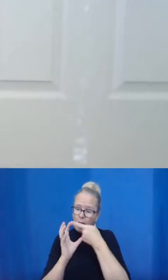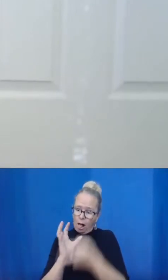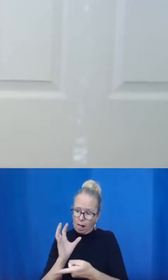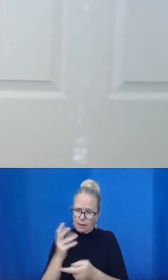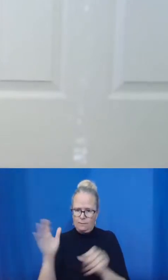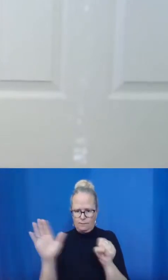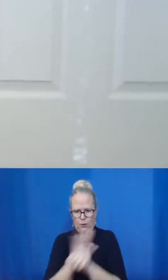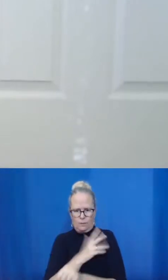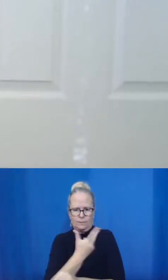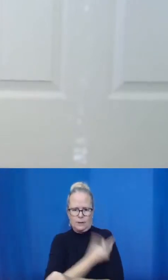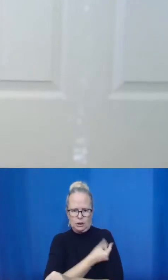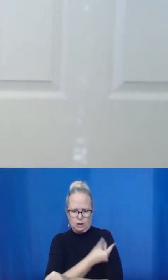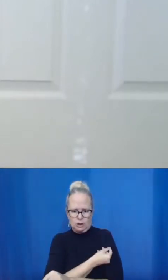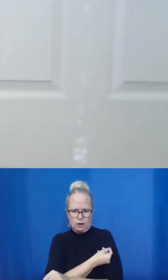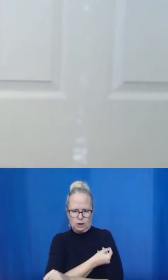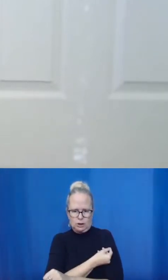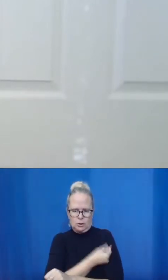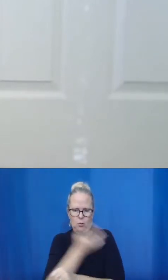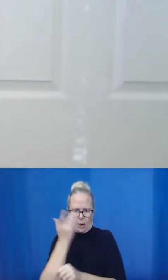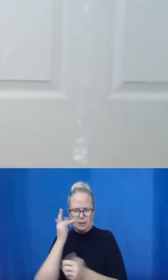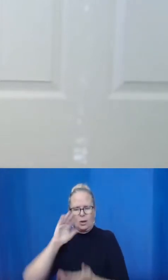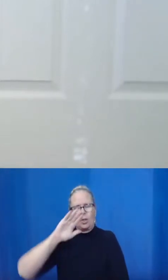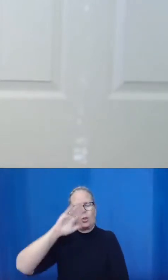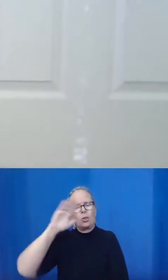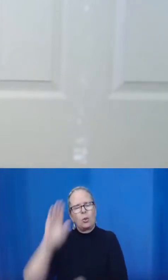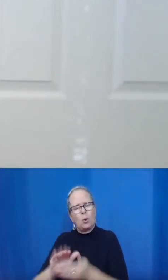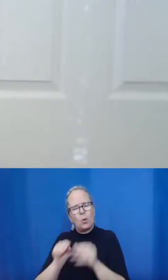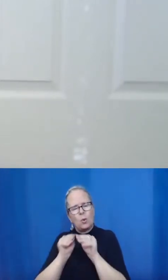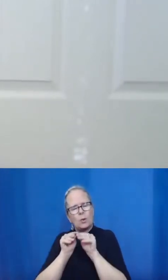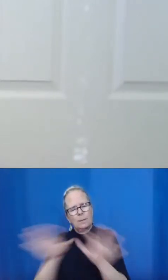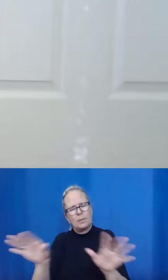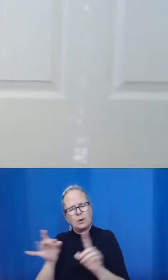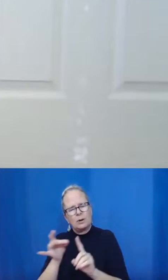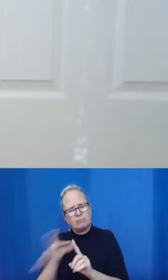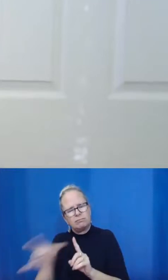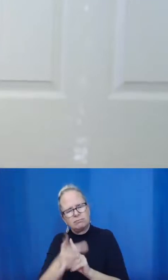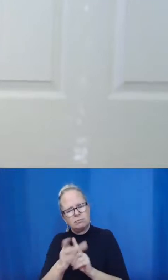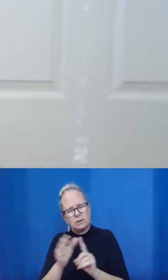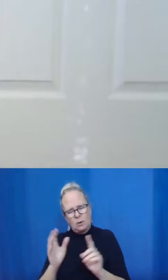invisible disability, my immune system is suppressed, but that's a